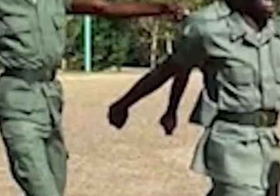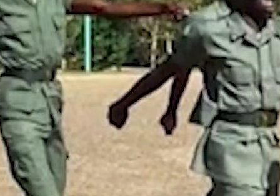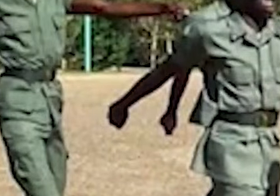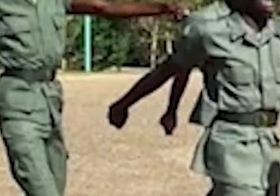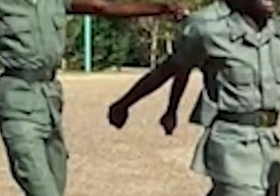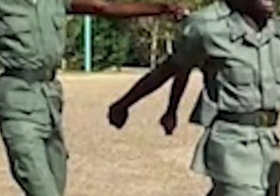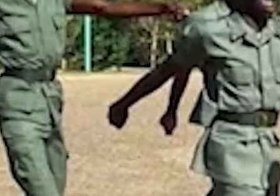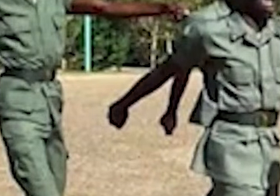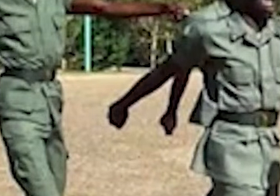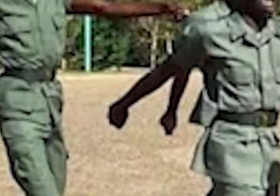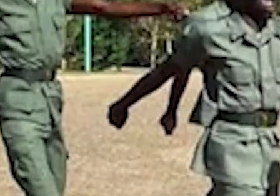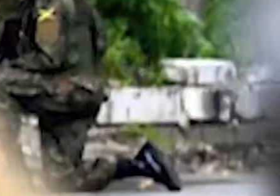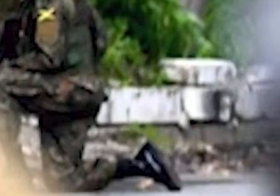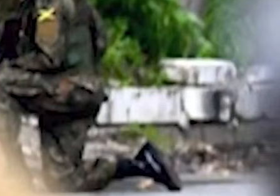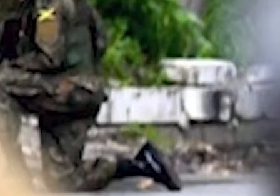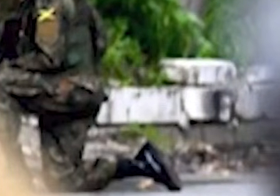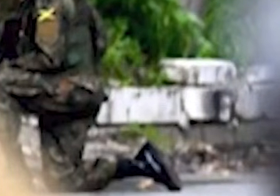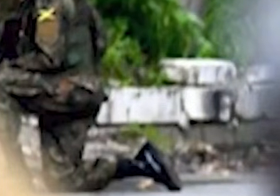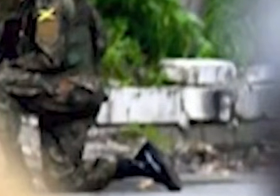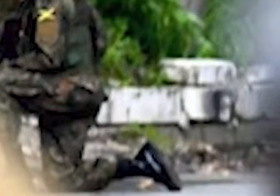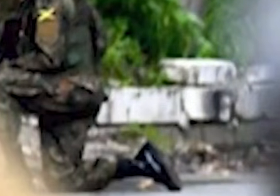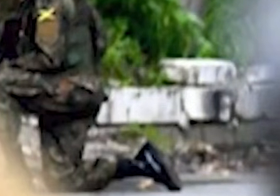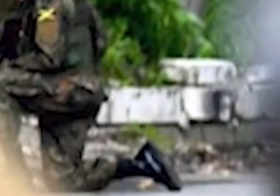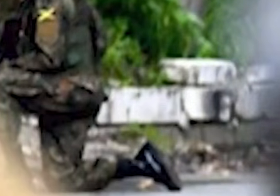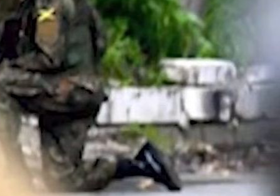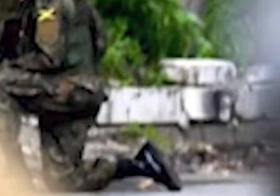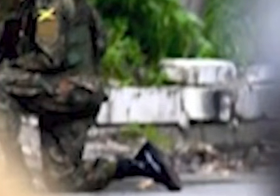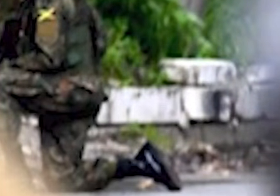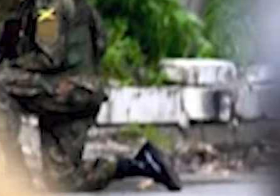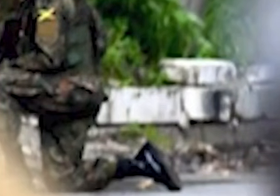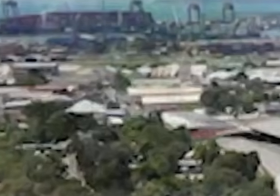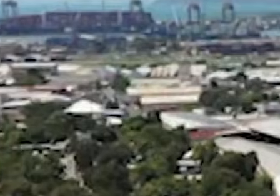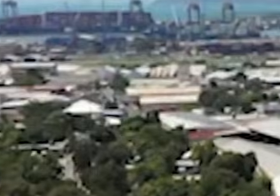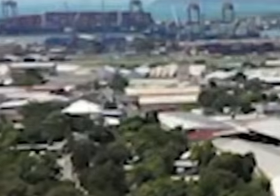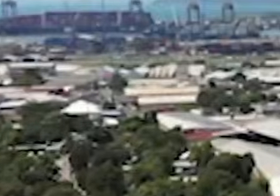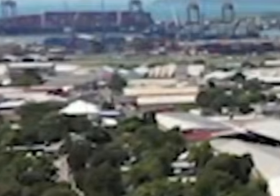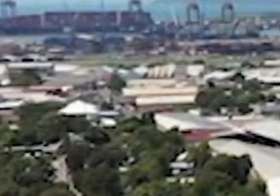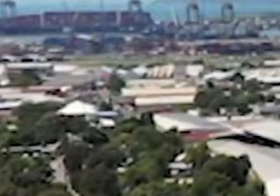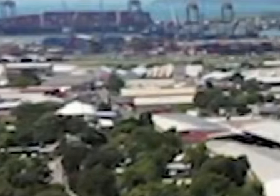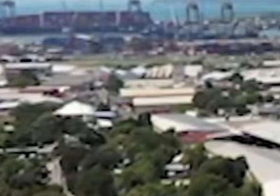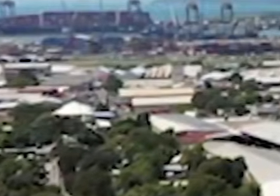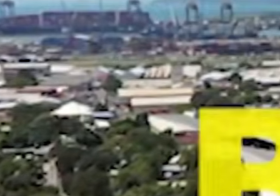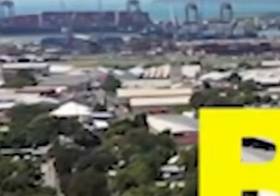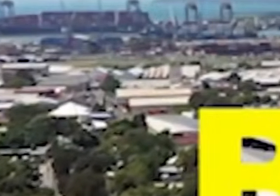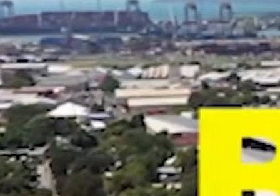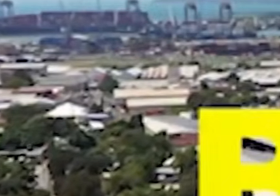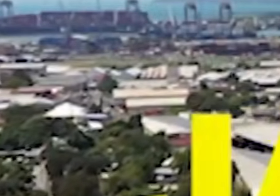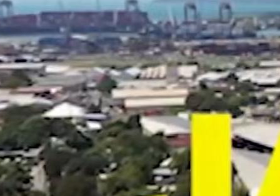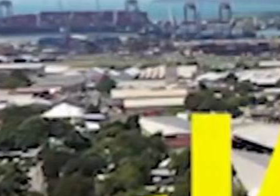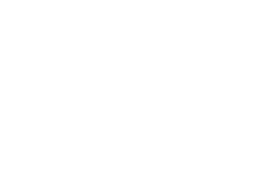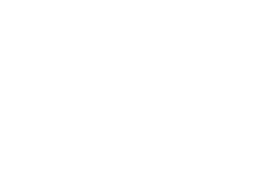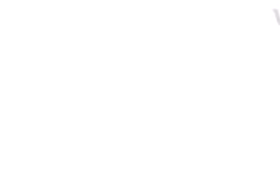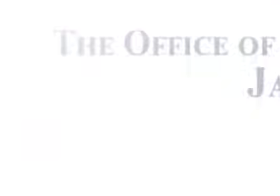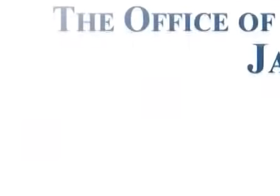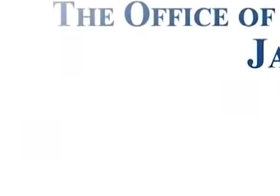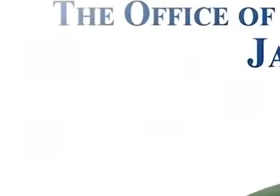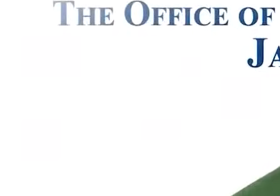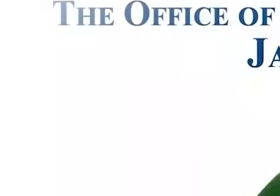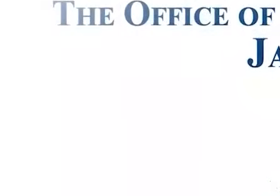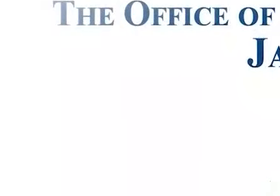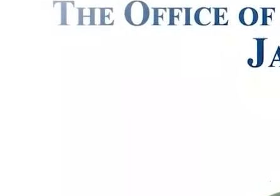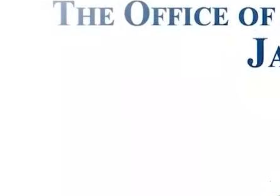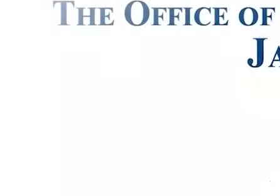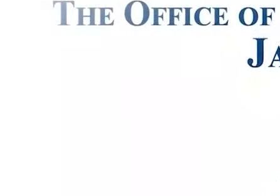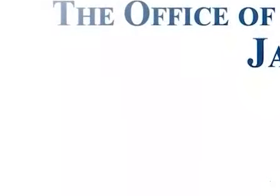build-out of the Jamaica Defence Force. Your government is investing in your safety. We are building Jamaica. The proceeding